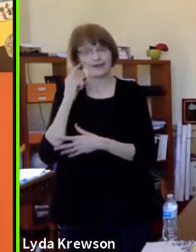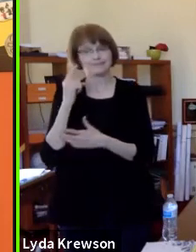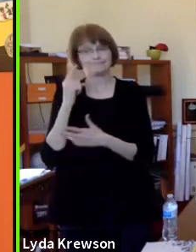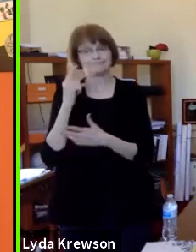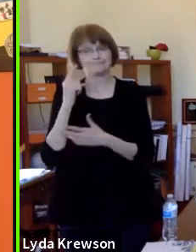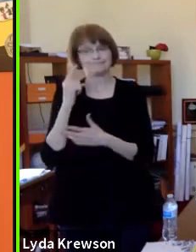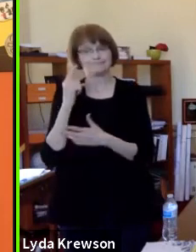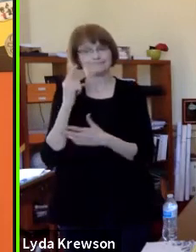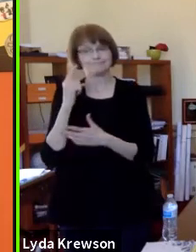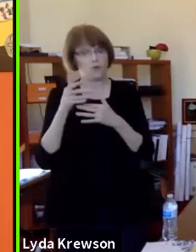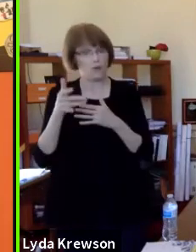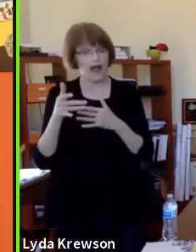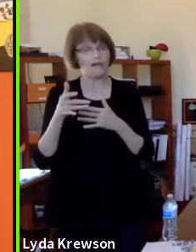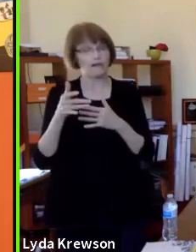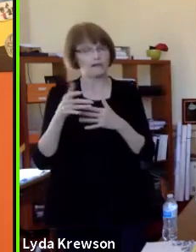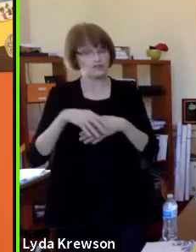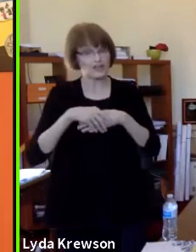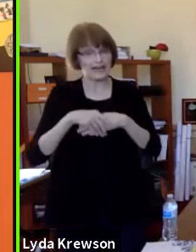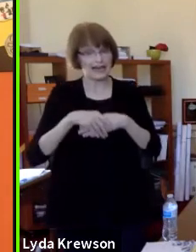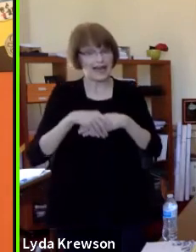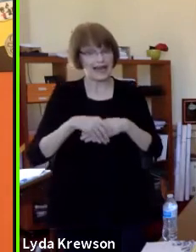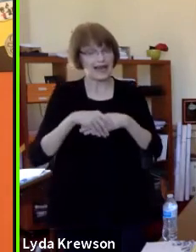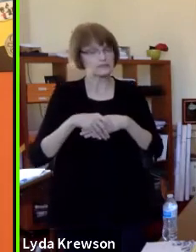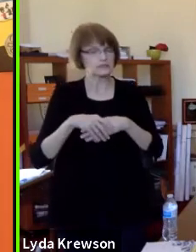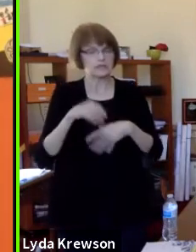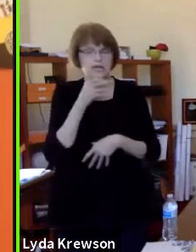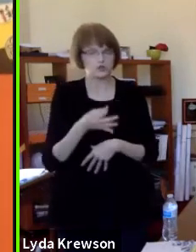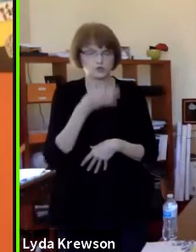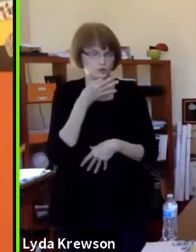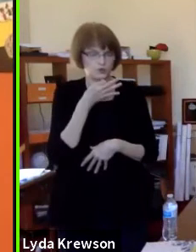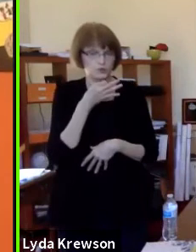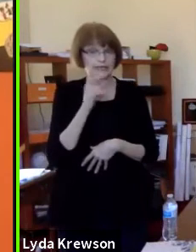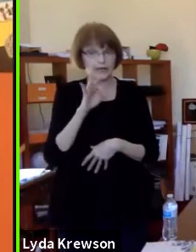we go back to doing that anytime too soon.